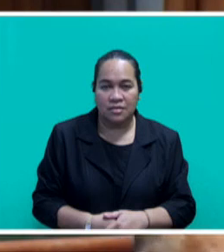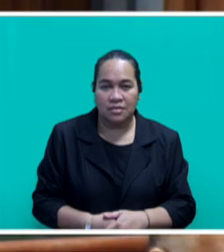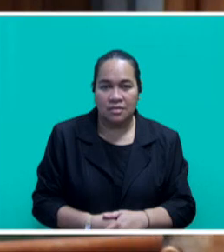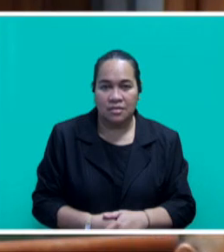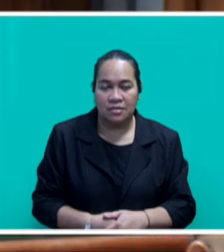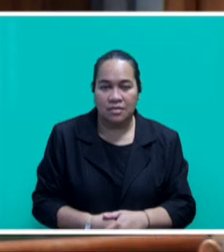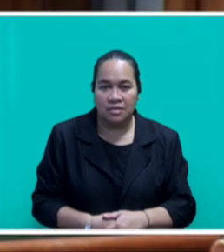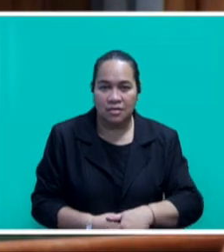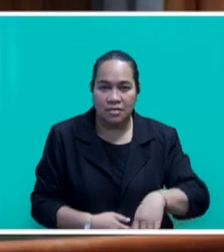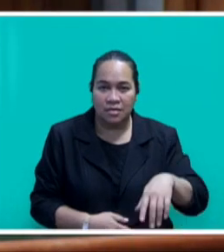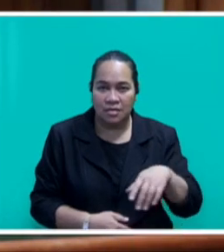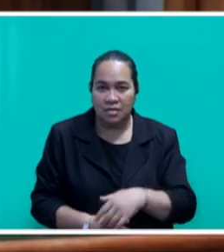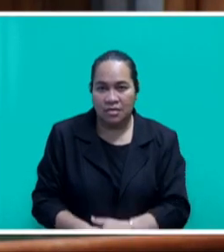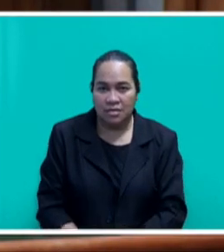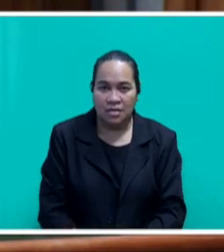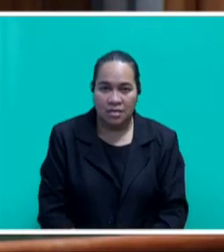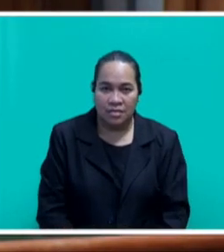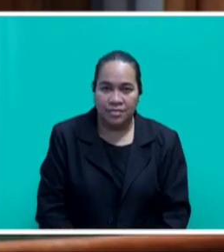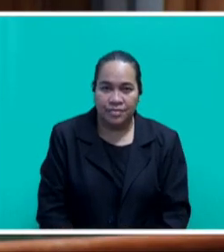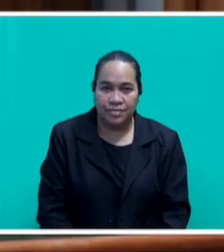for watershed management,